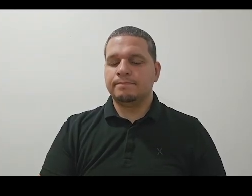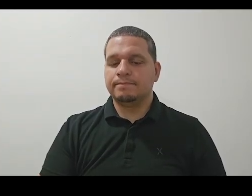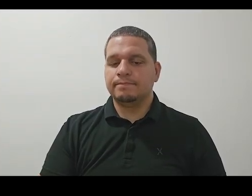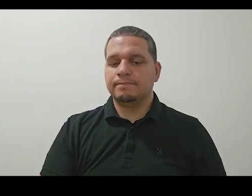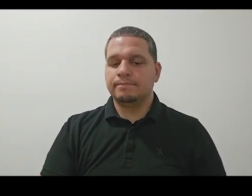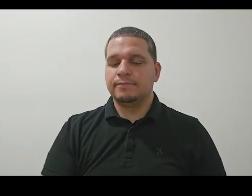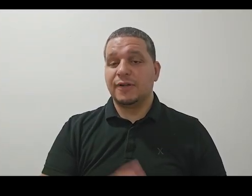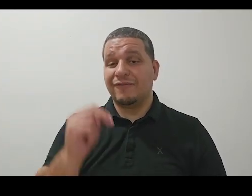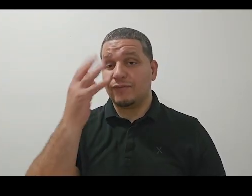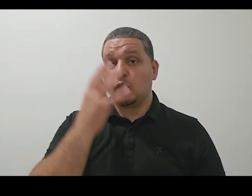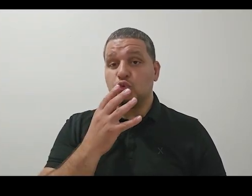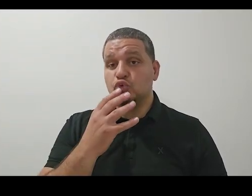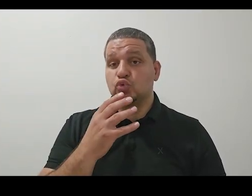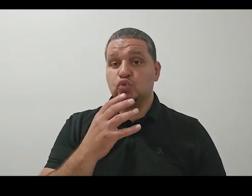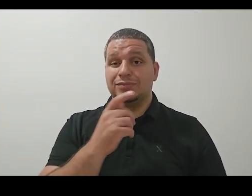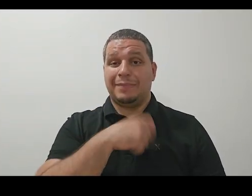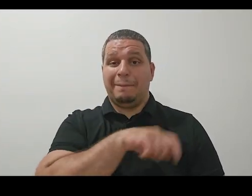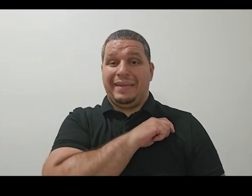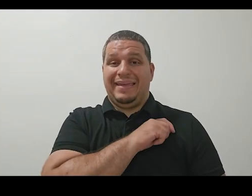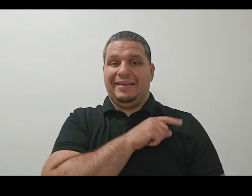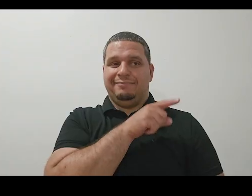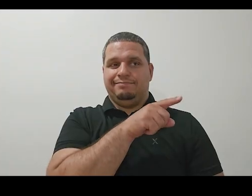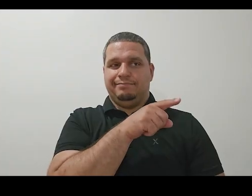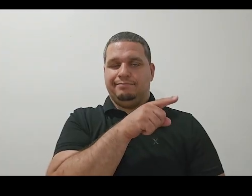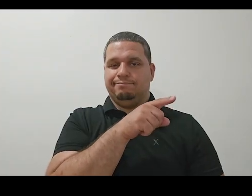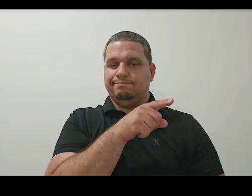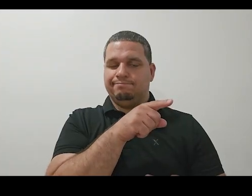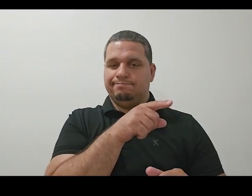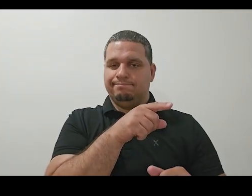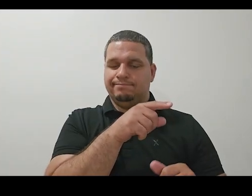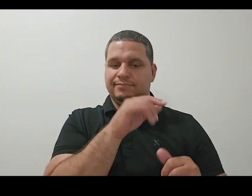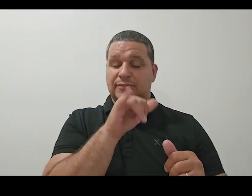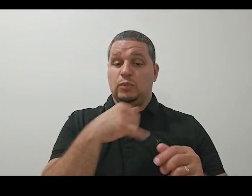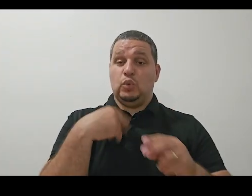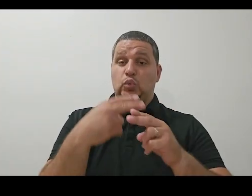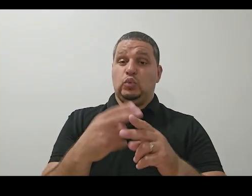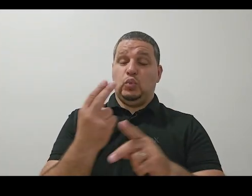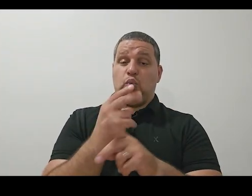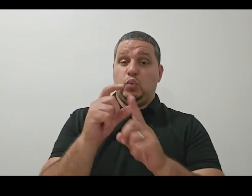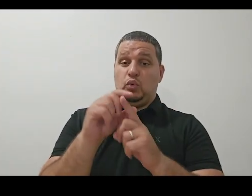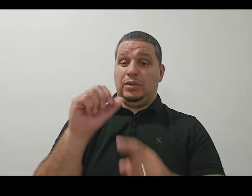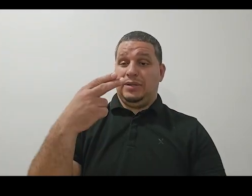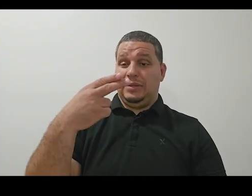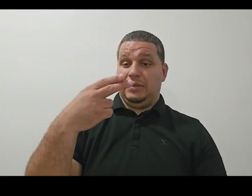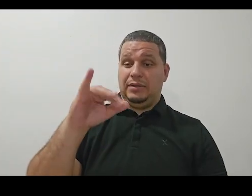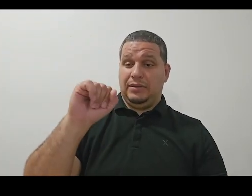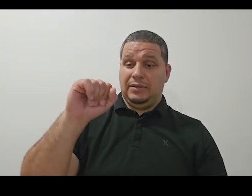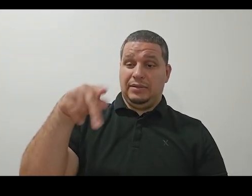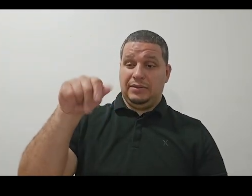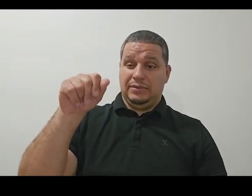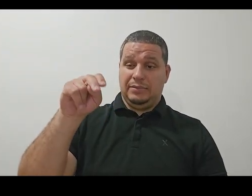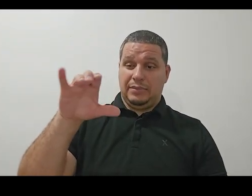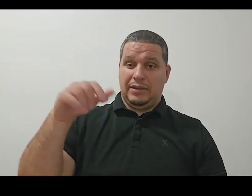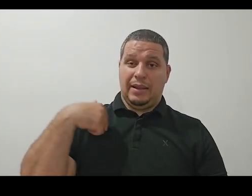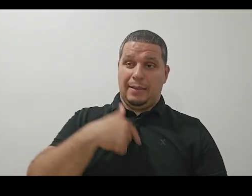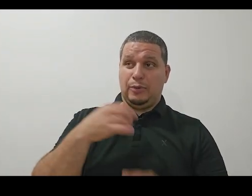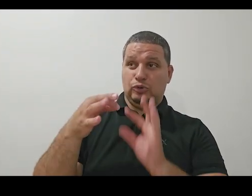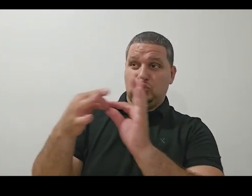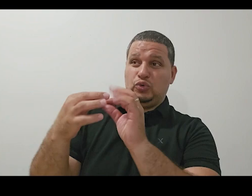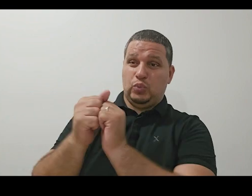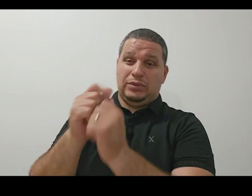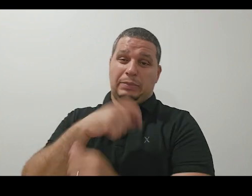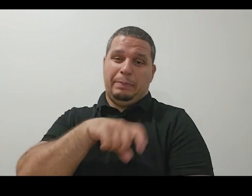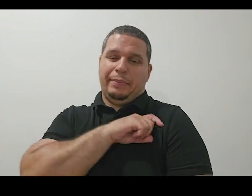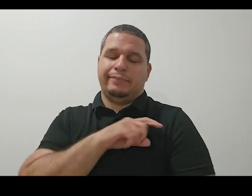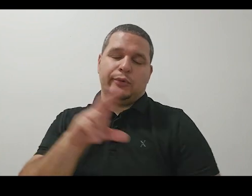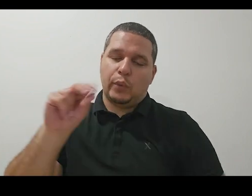And unfortunately, Spain was the main one. So using the phrase Hispanic means that I'm associating with Spain,